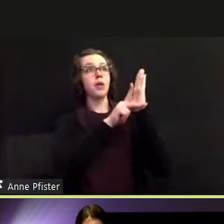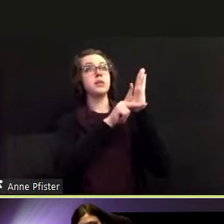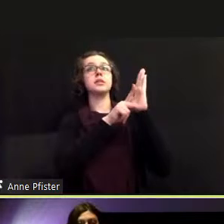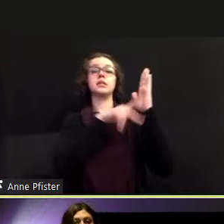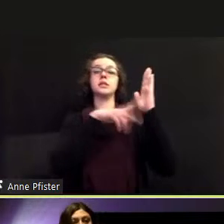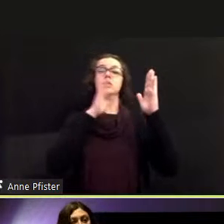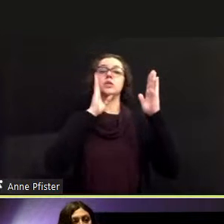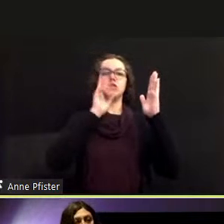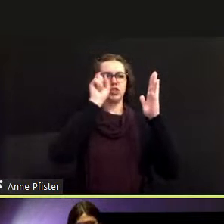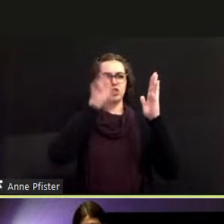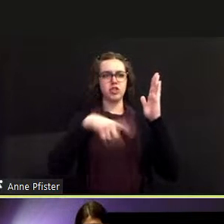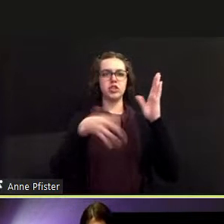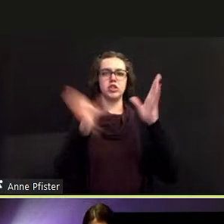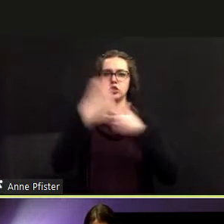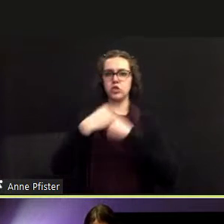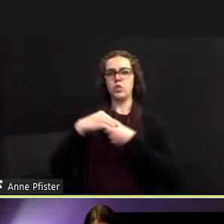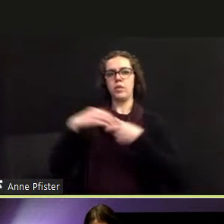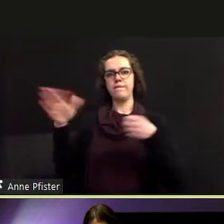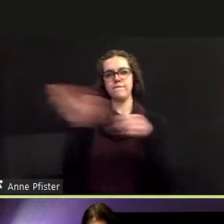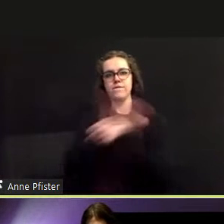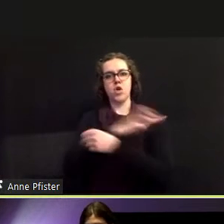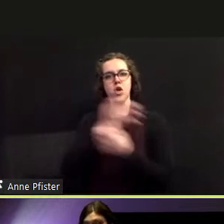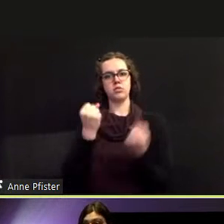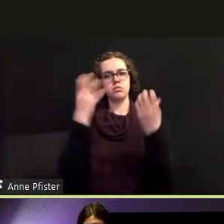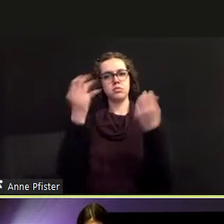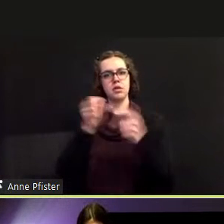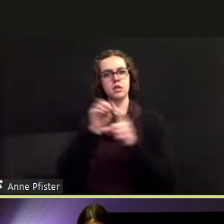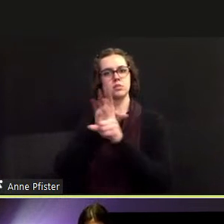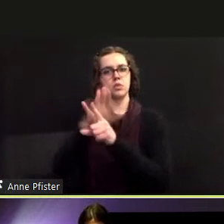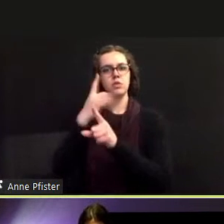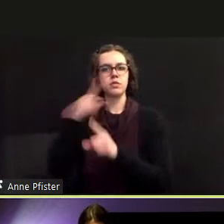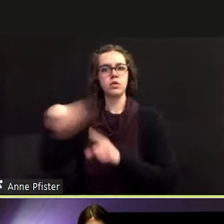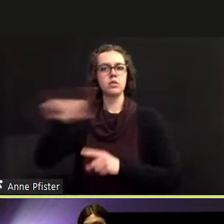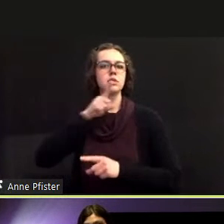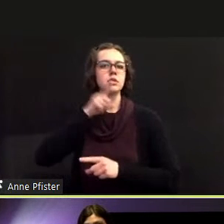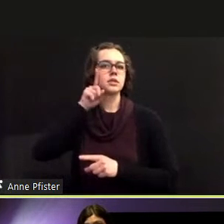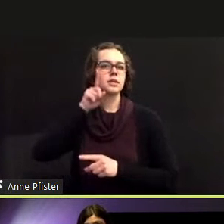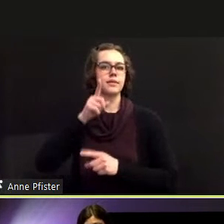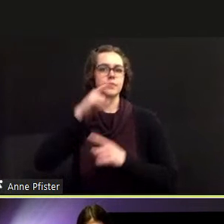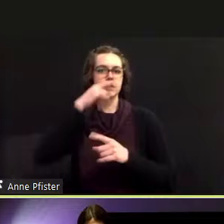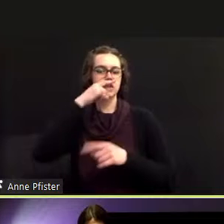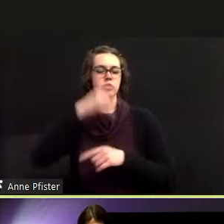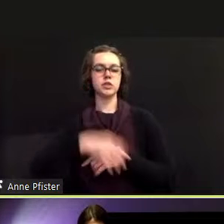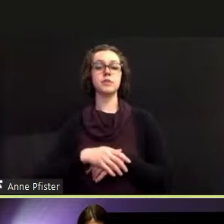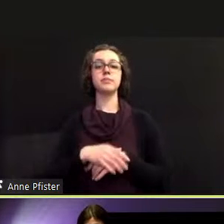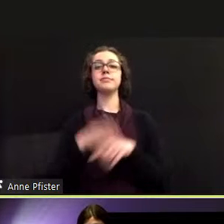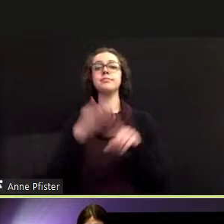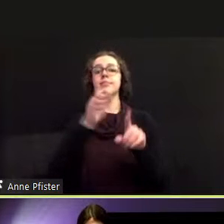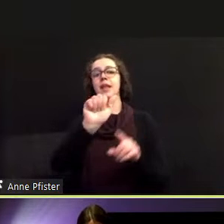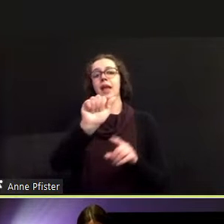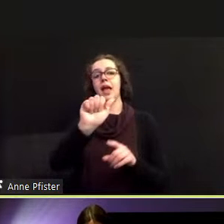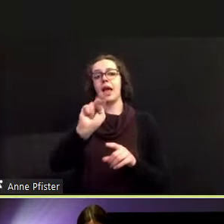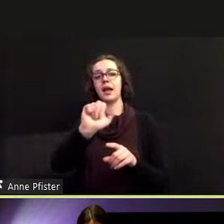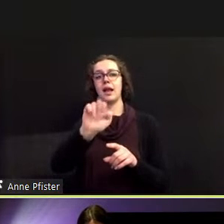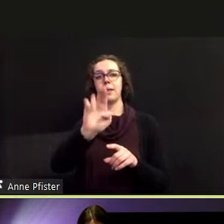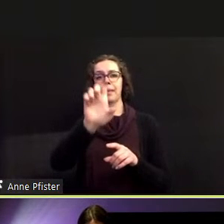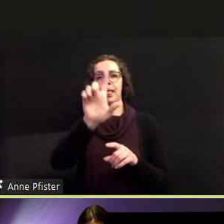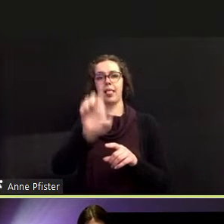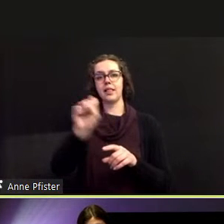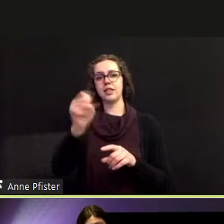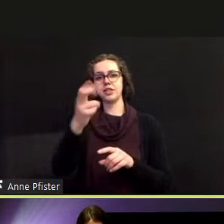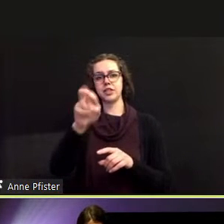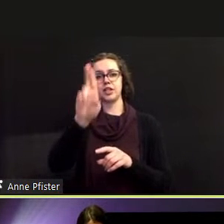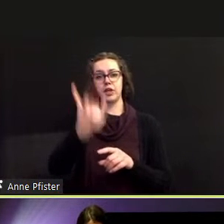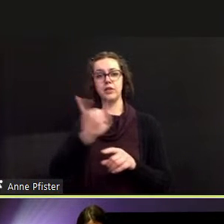full sign language exposure from deaf children. At the same time, of course, deaf activists such as Annabelle Sherry do attempt to prescribe to hearing parents